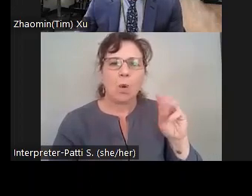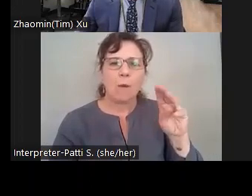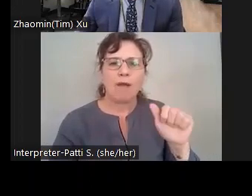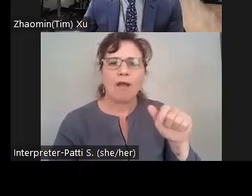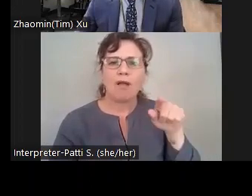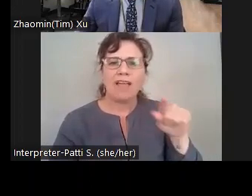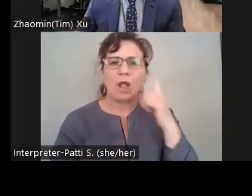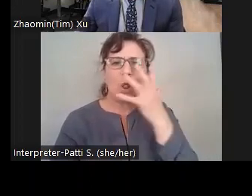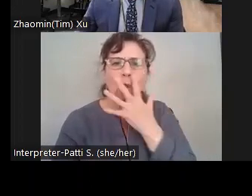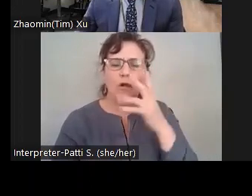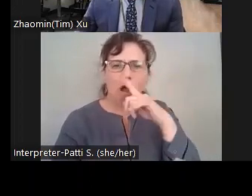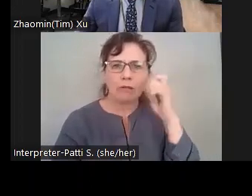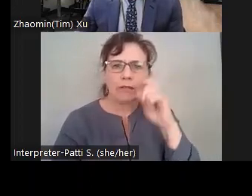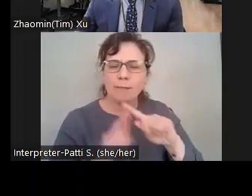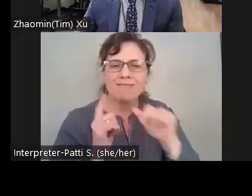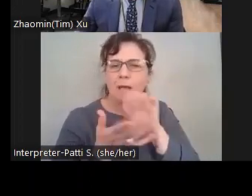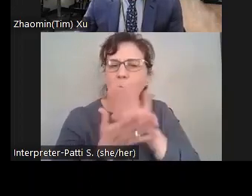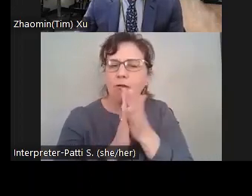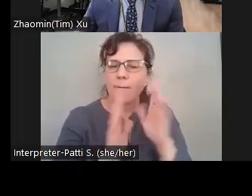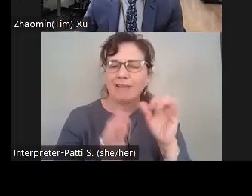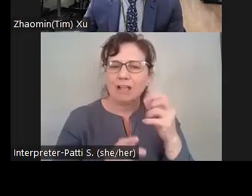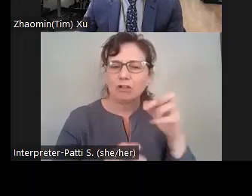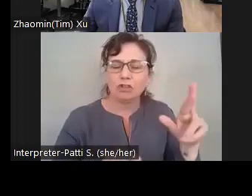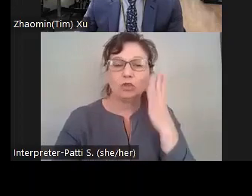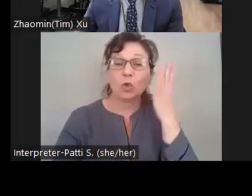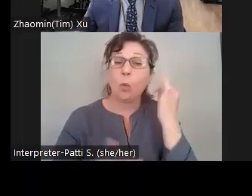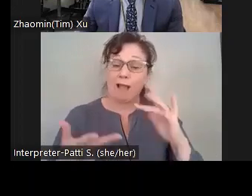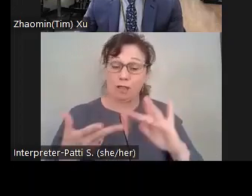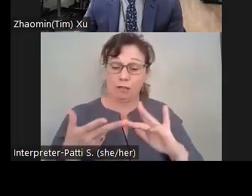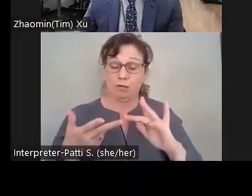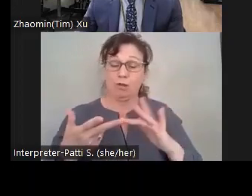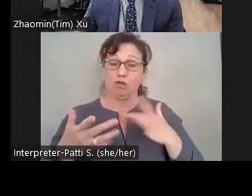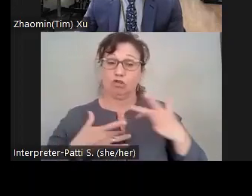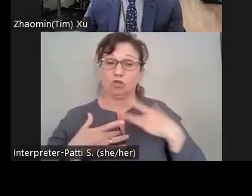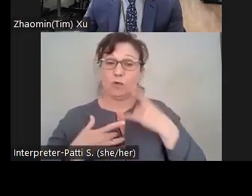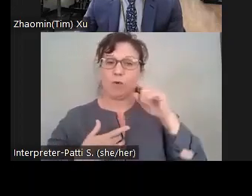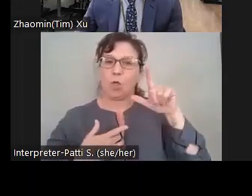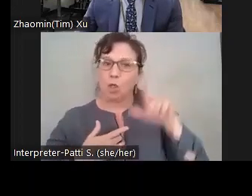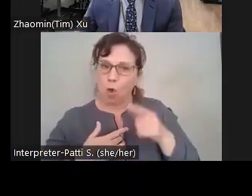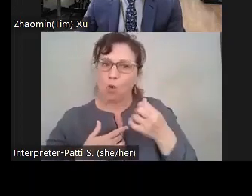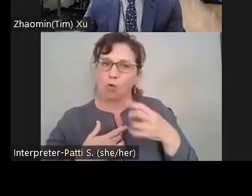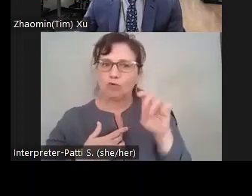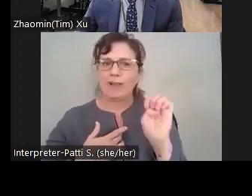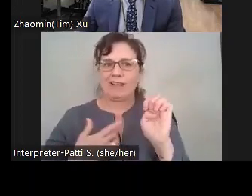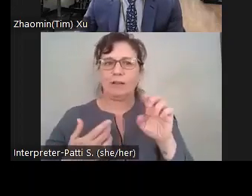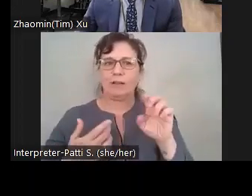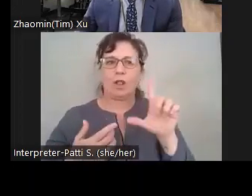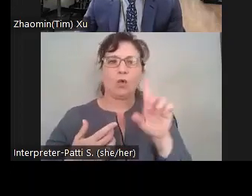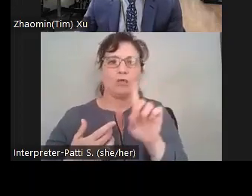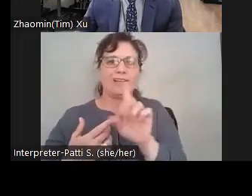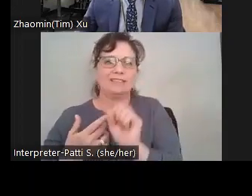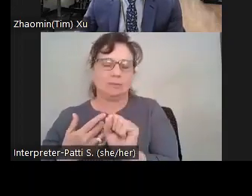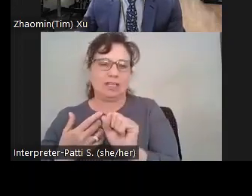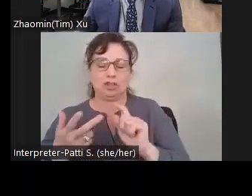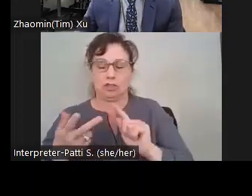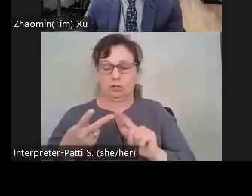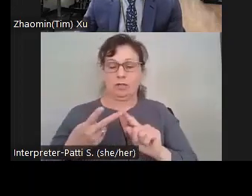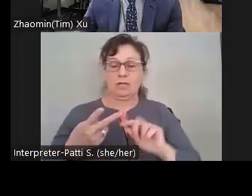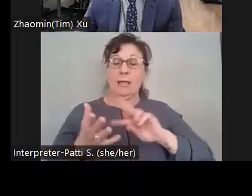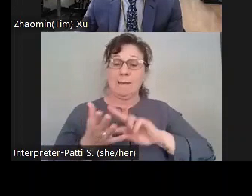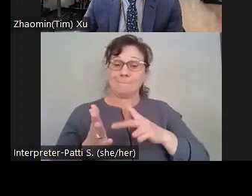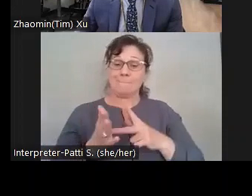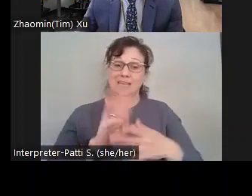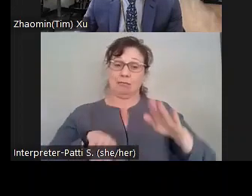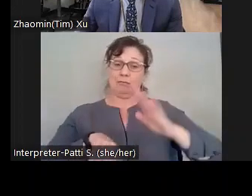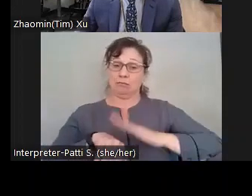cancer. So why do we care about low grade dysplasia then? Well, low grade dysplasia is a marker that the patient has an HPV infection